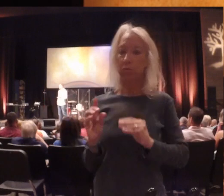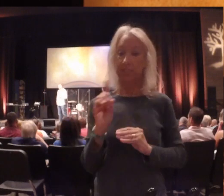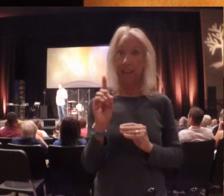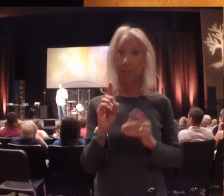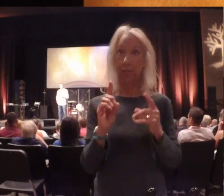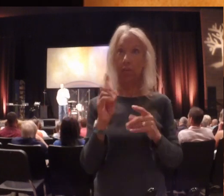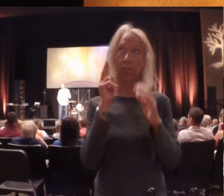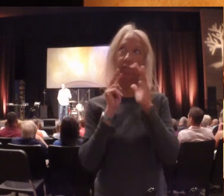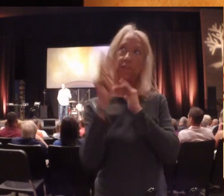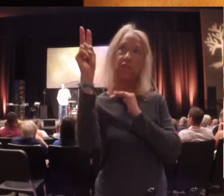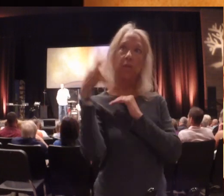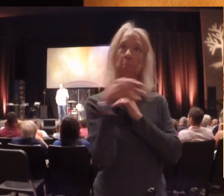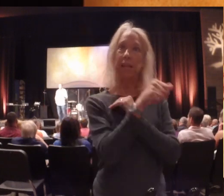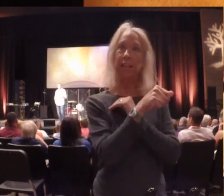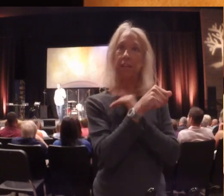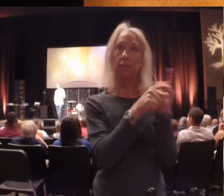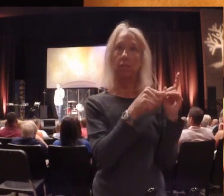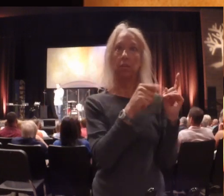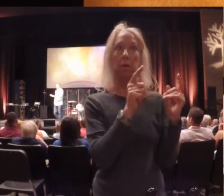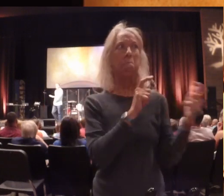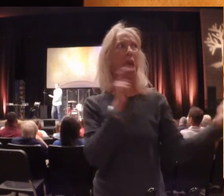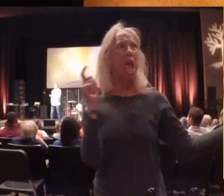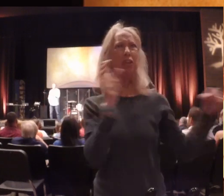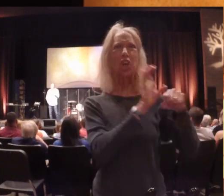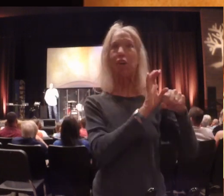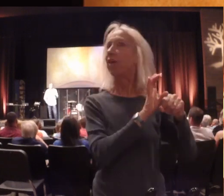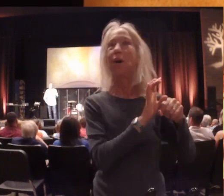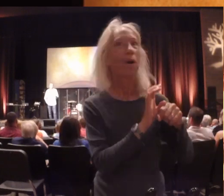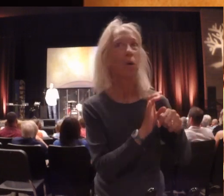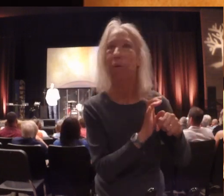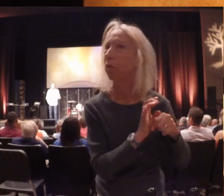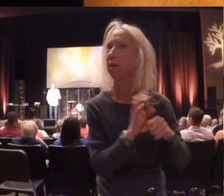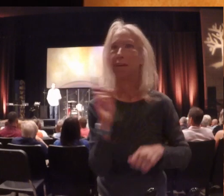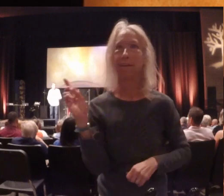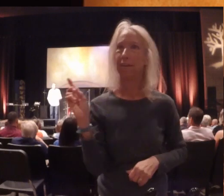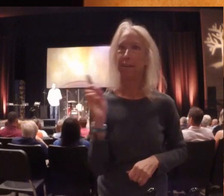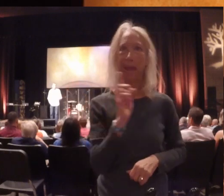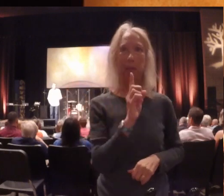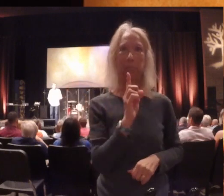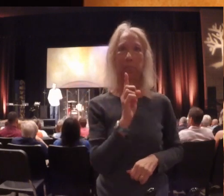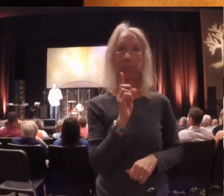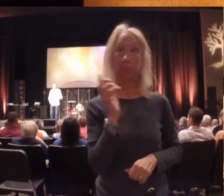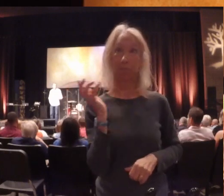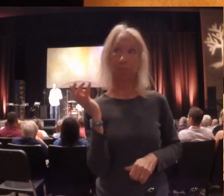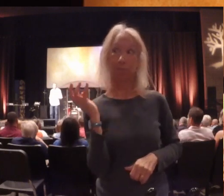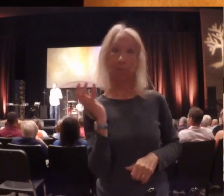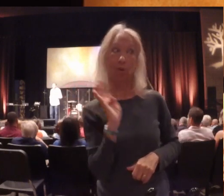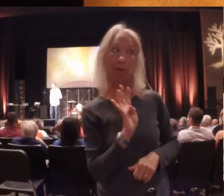plant Orchard Church. And you know what? There wasn't 1,500 people in a church building waiting on them to vote them in as their next